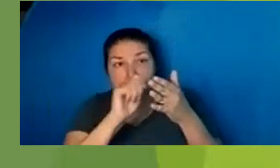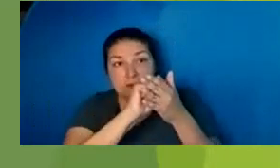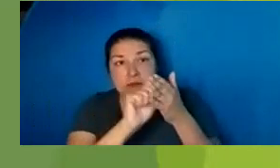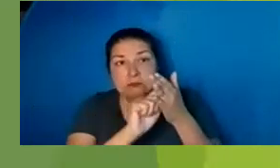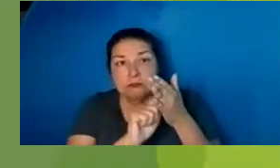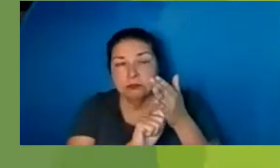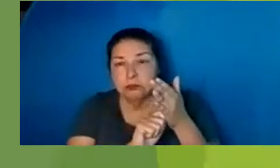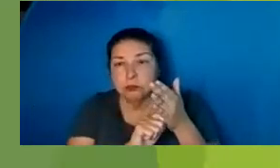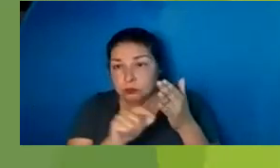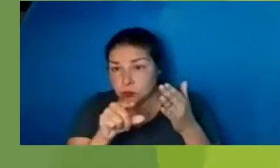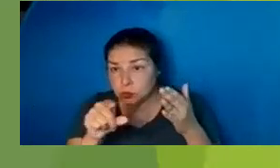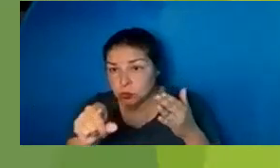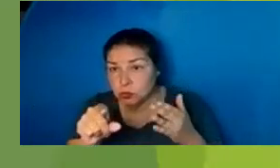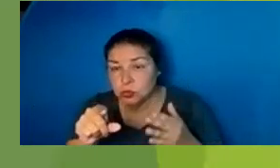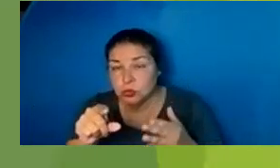Alleluia!